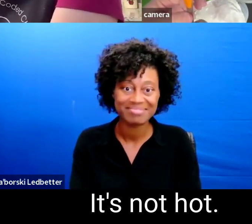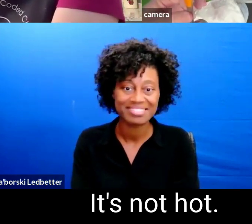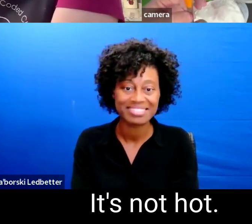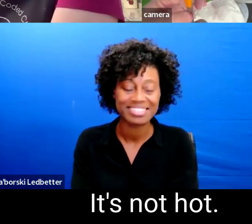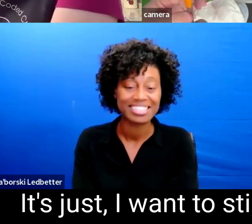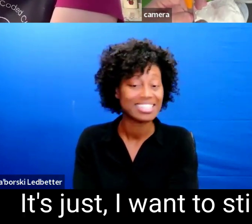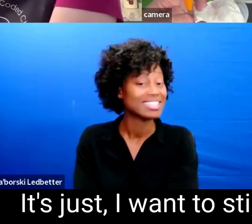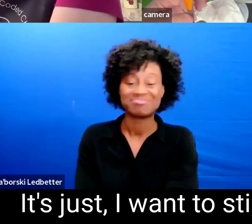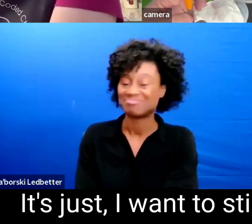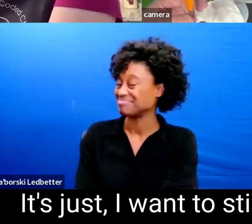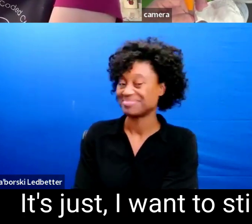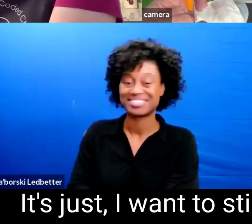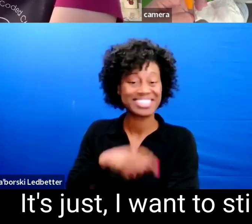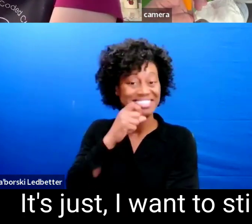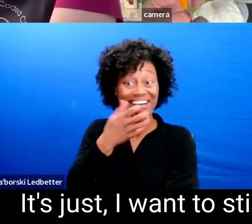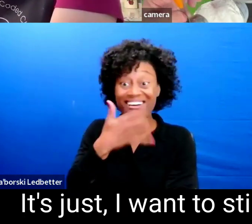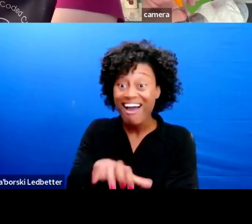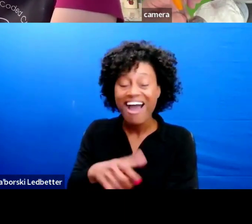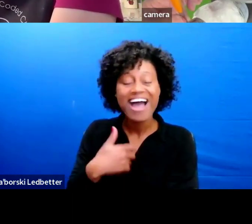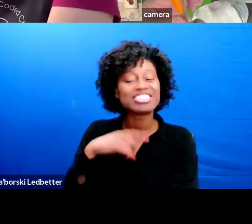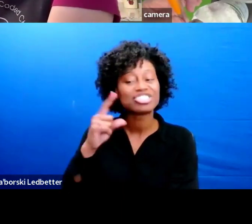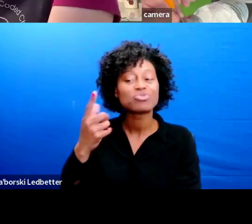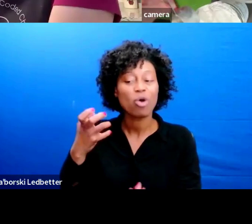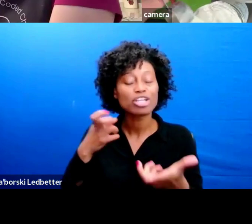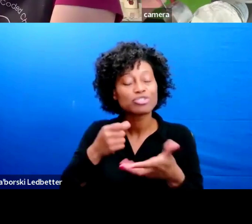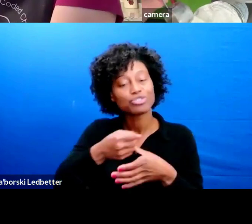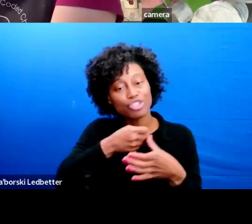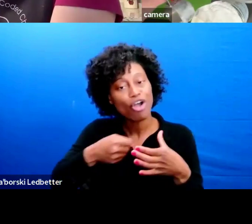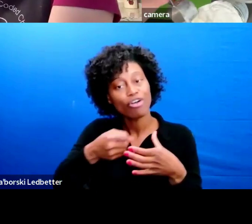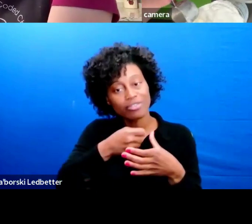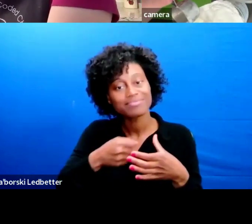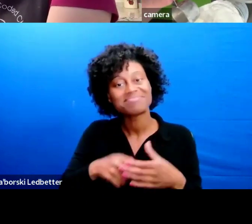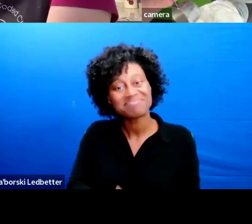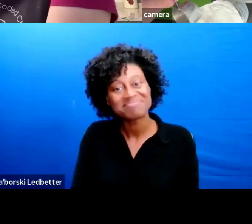It's not hot. It's just I wanted to stir it.